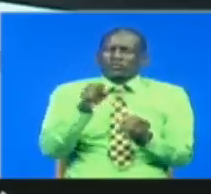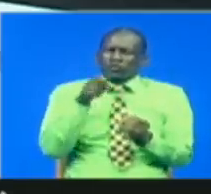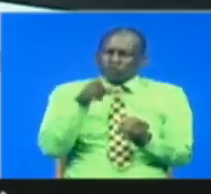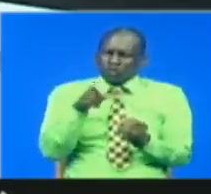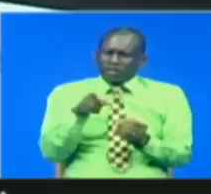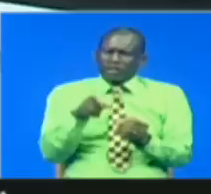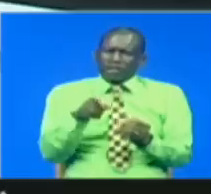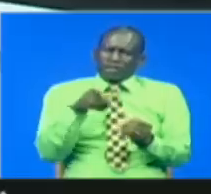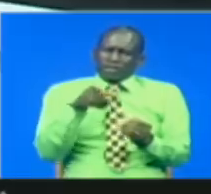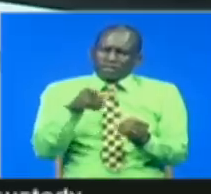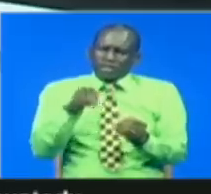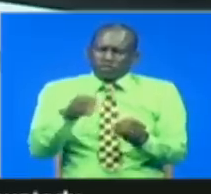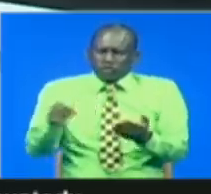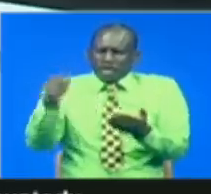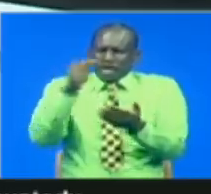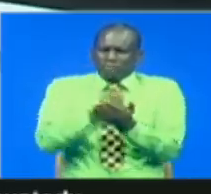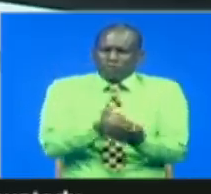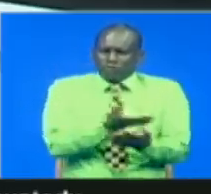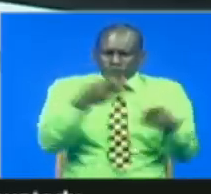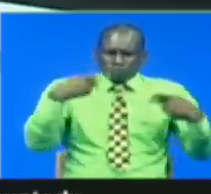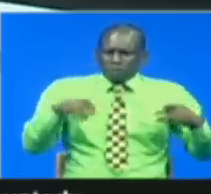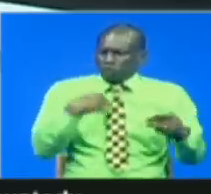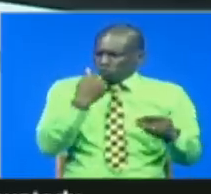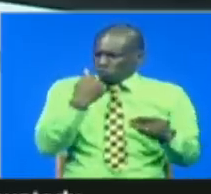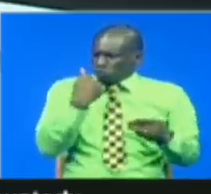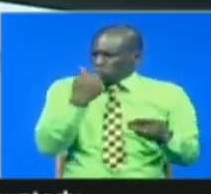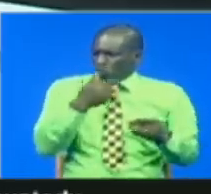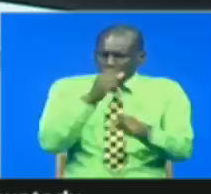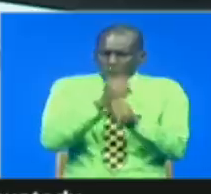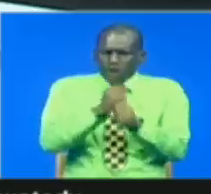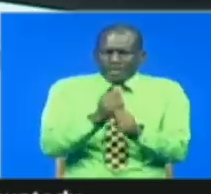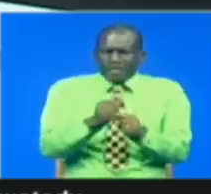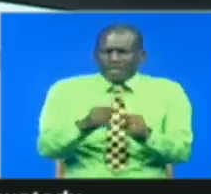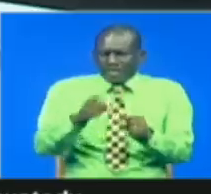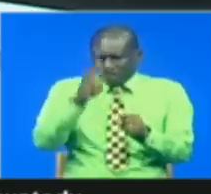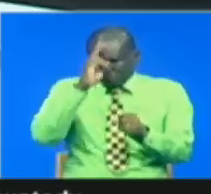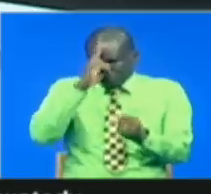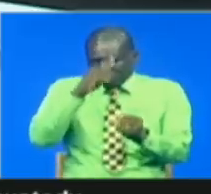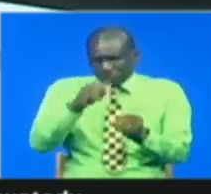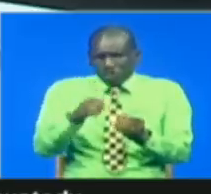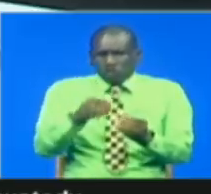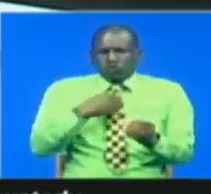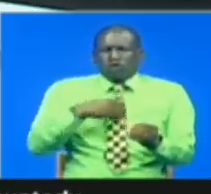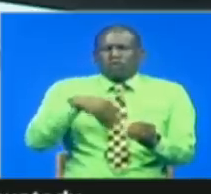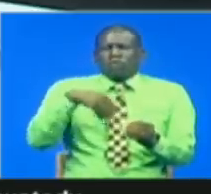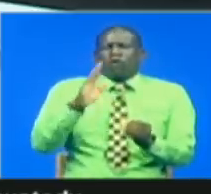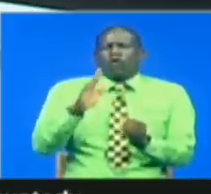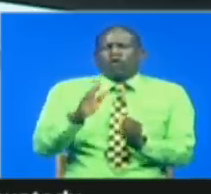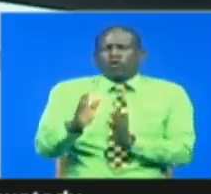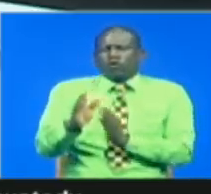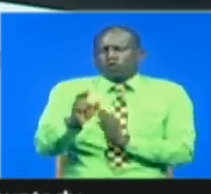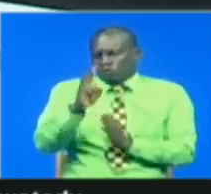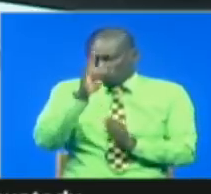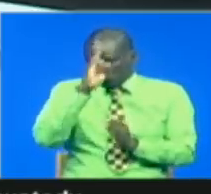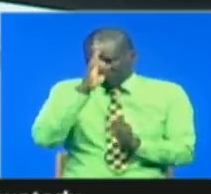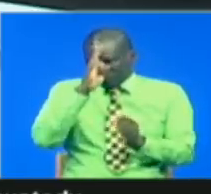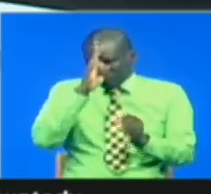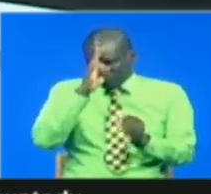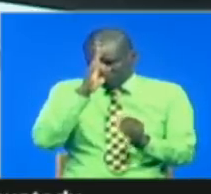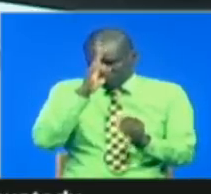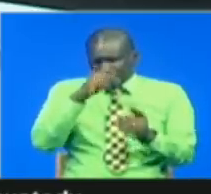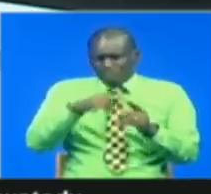in a particular institution of national security. Maybe having more armed police might be a better option than arming those without